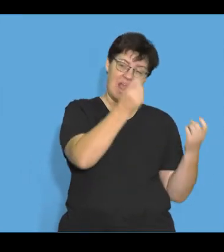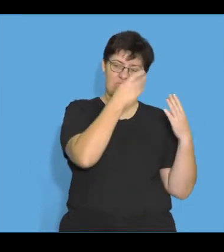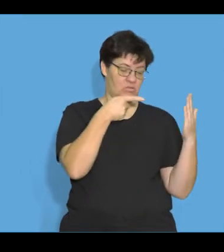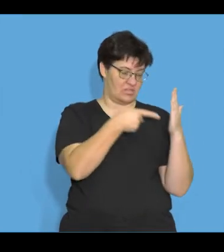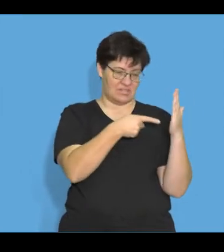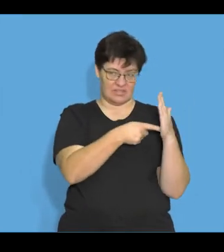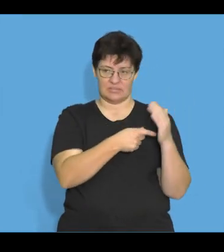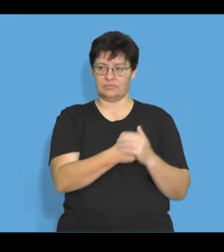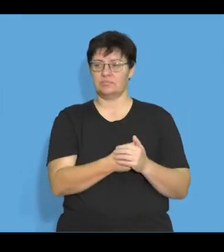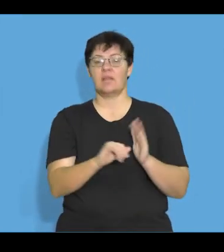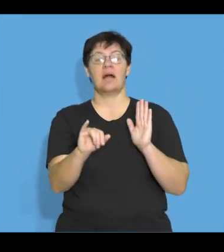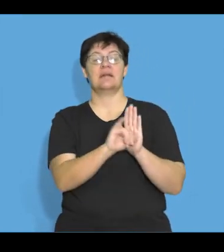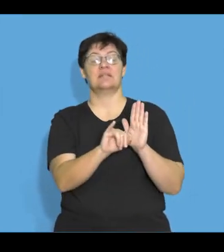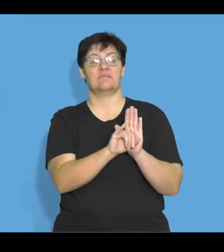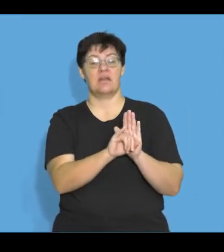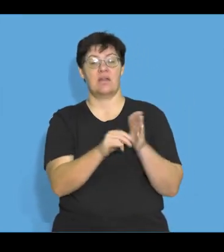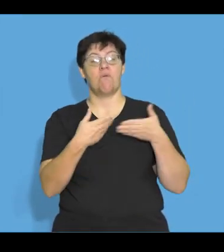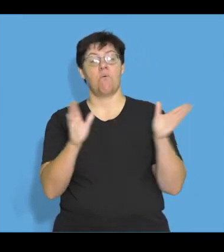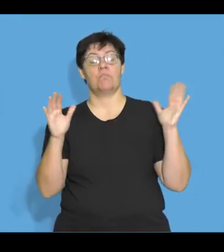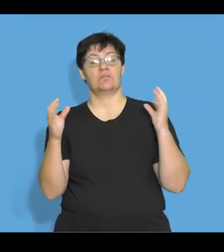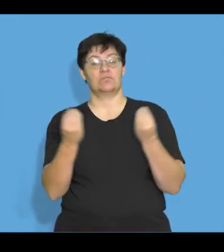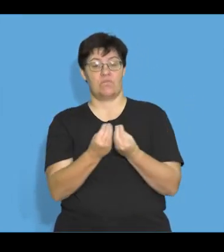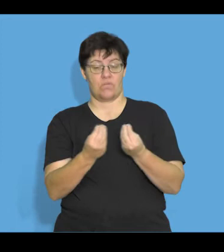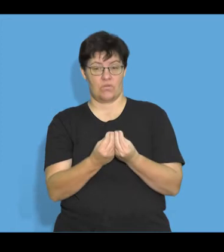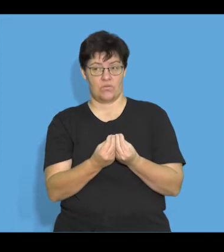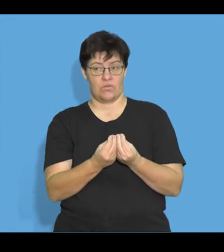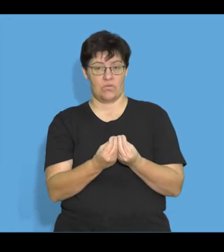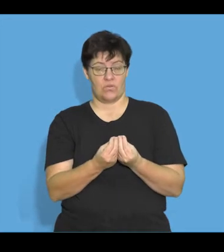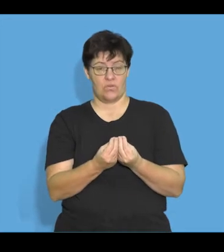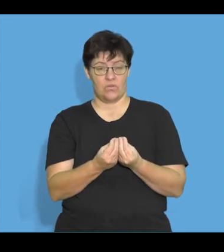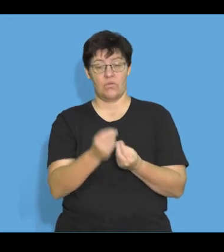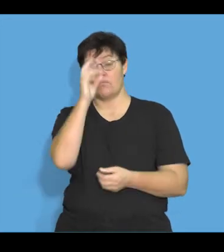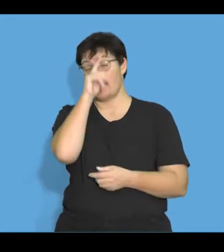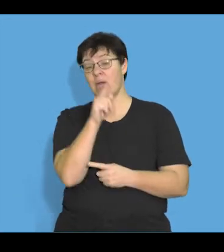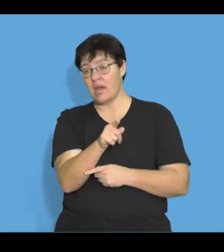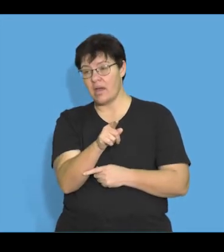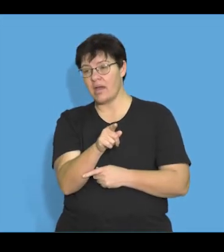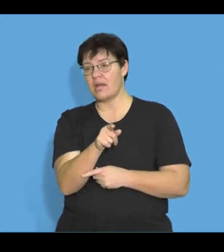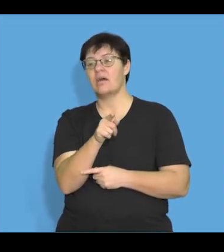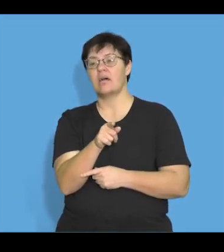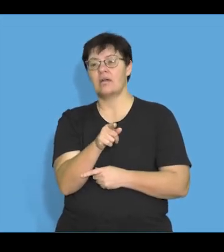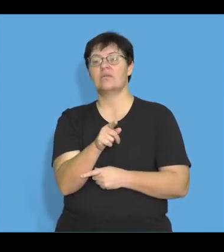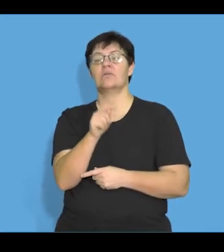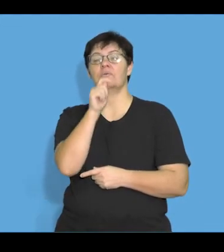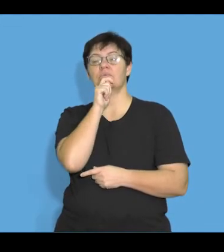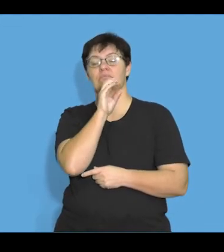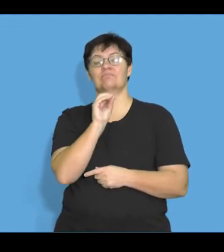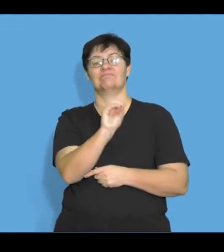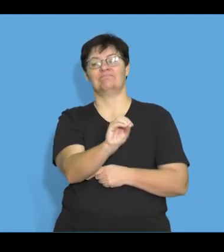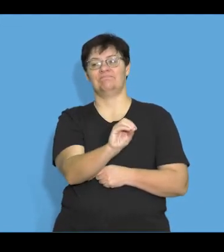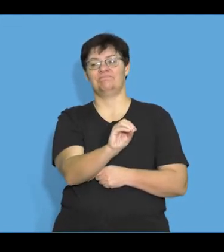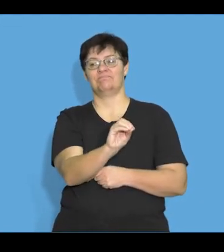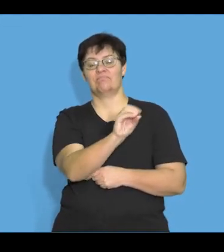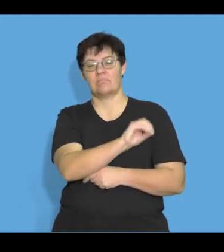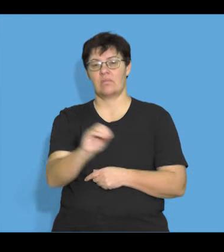here, identify your opening stock, and remember that that's the figure you're going to slot into